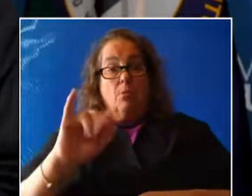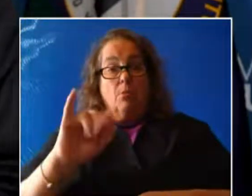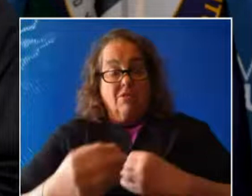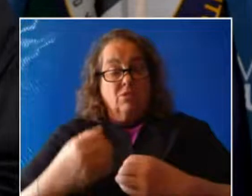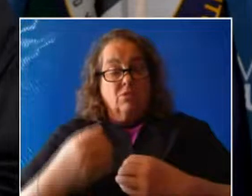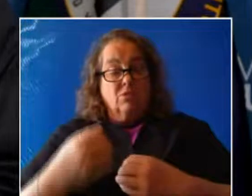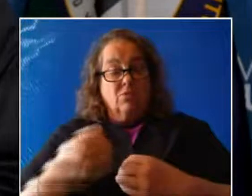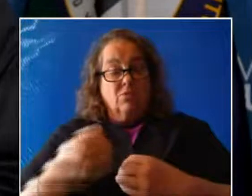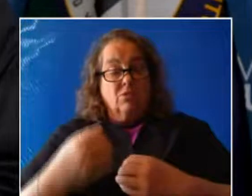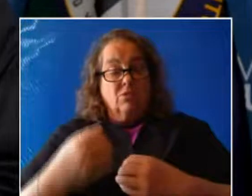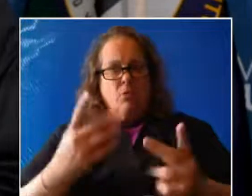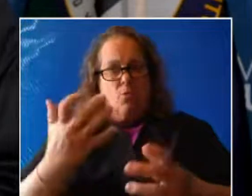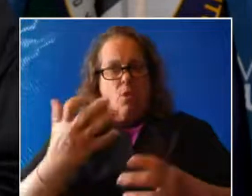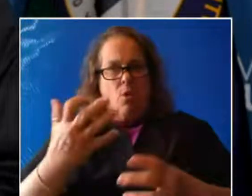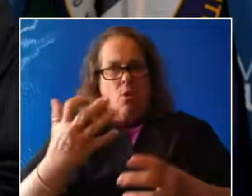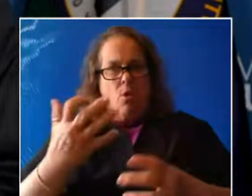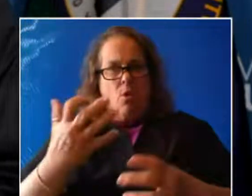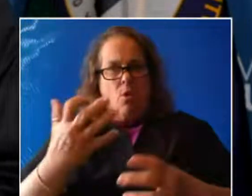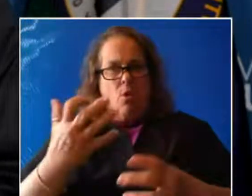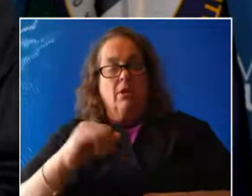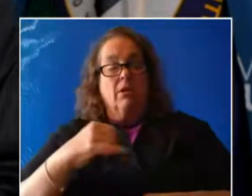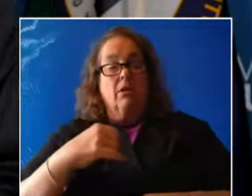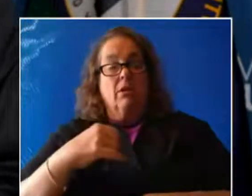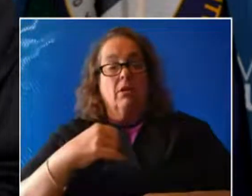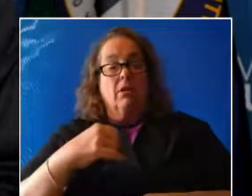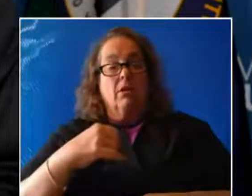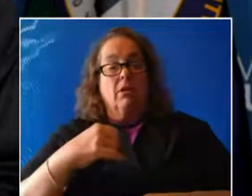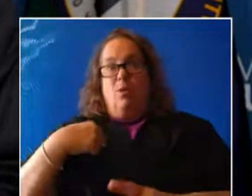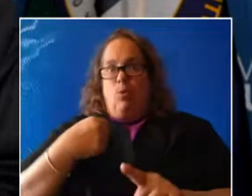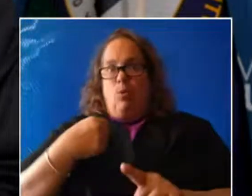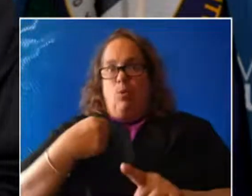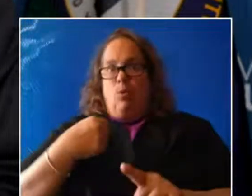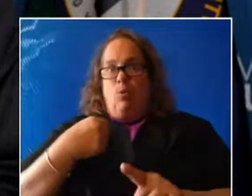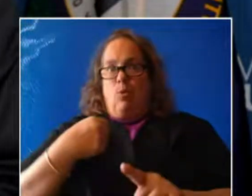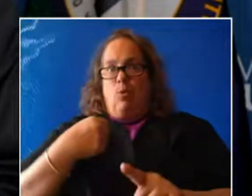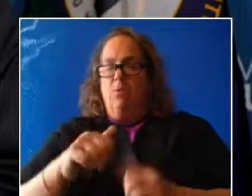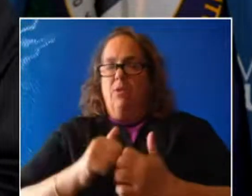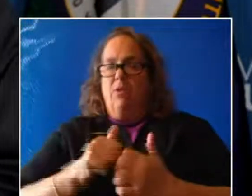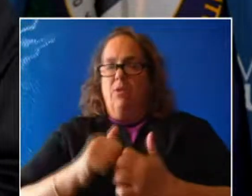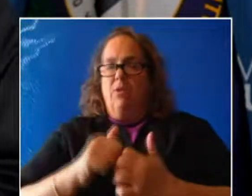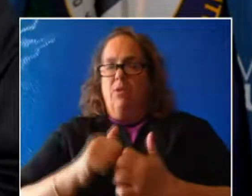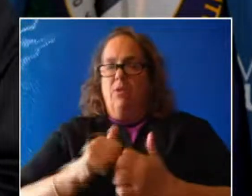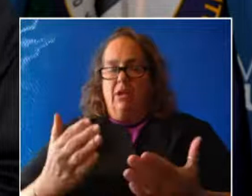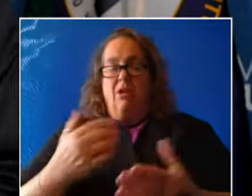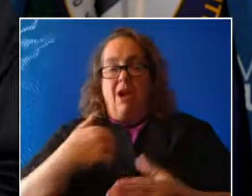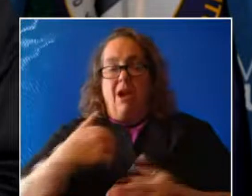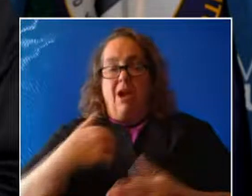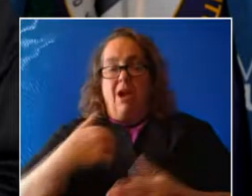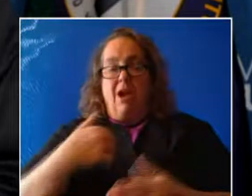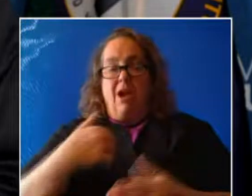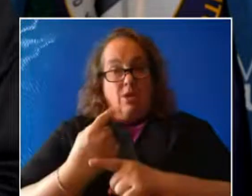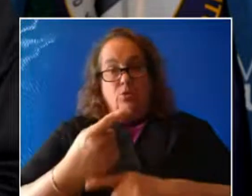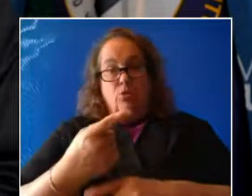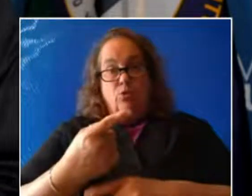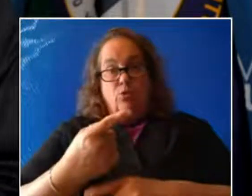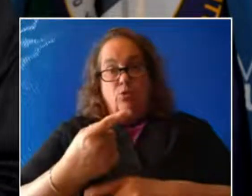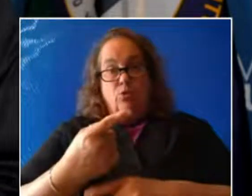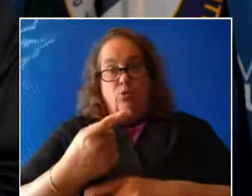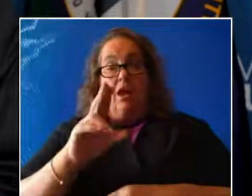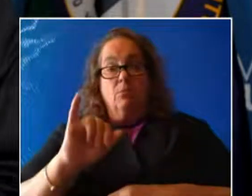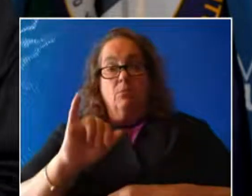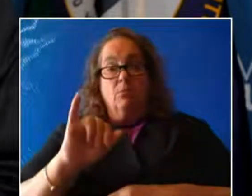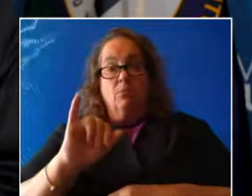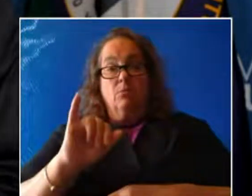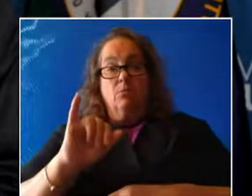bad by unemployment here. I remember last year you saying the unemployment system was set up that everyone just would not get paid out. And I